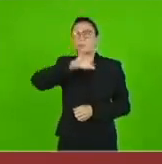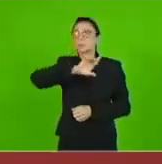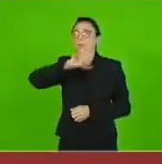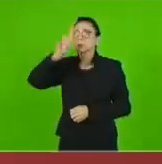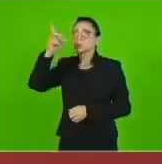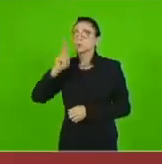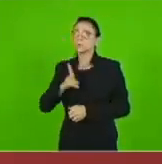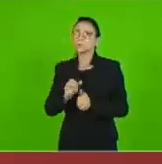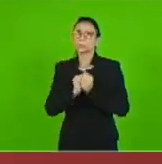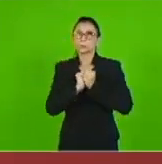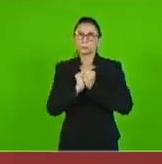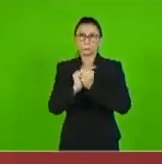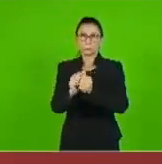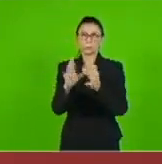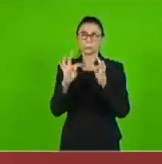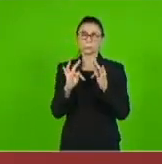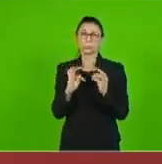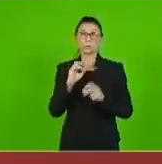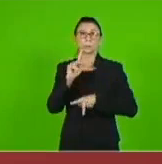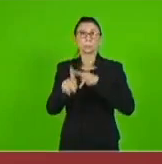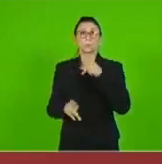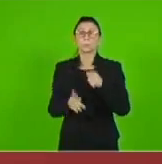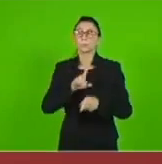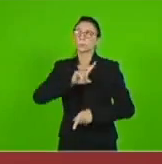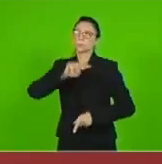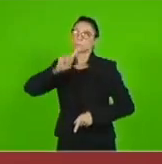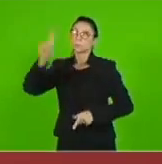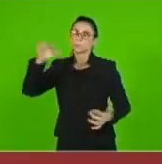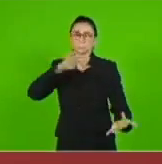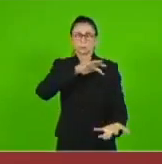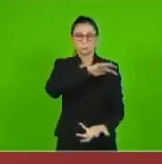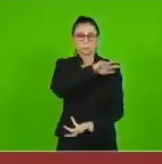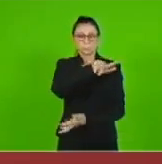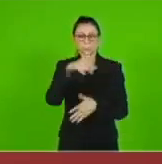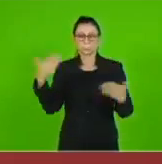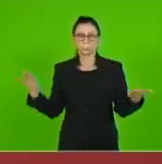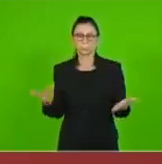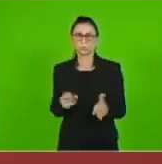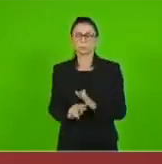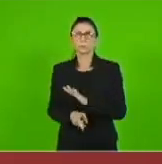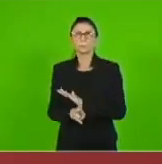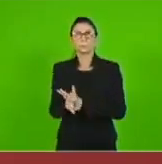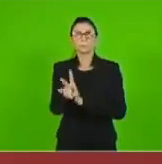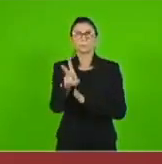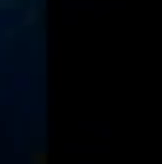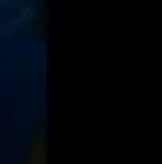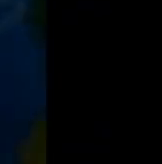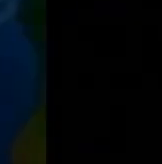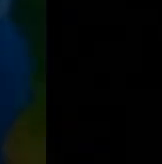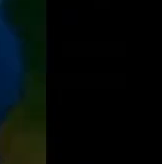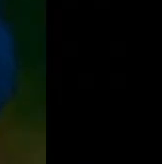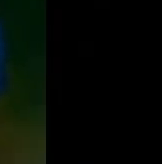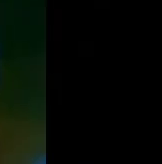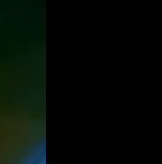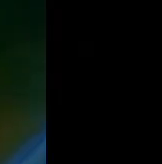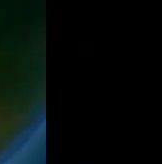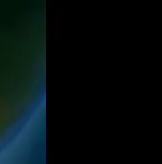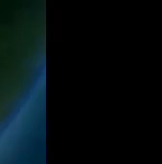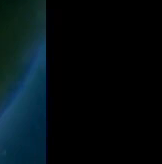may remain with you, my beloved, and with the entire people of God throughout the world, now and forevermore.